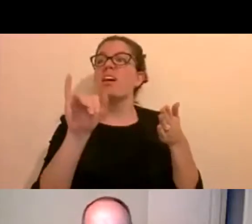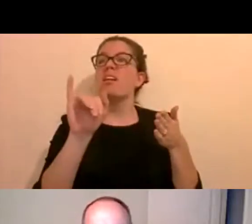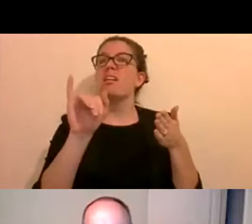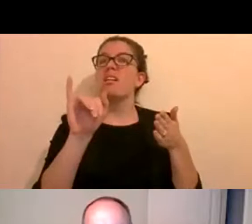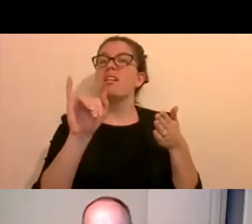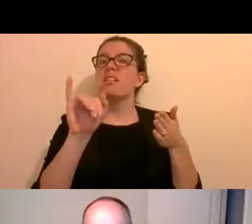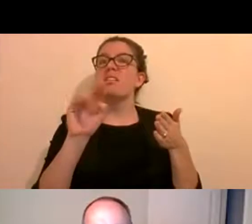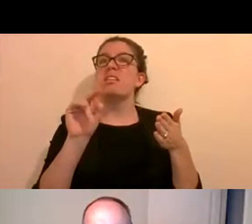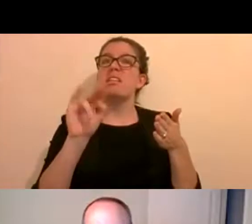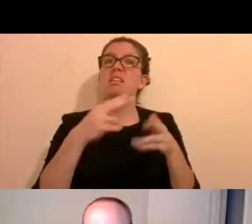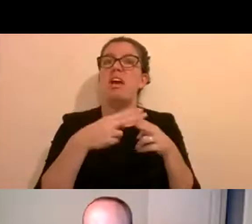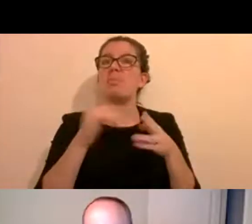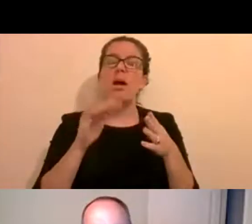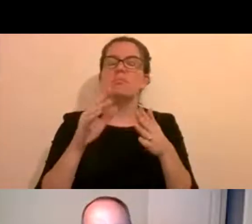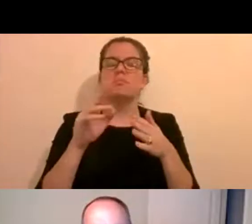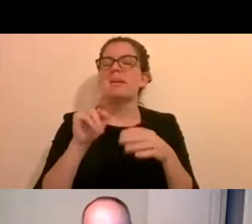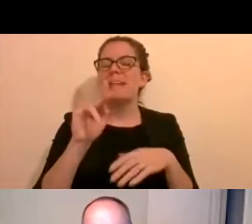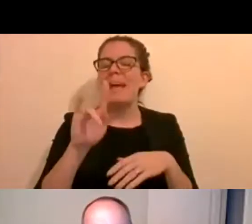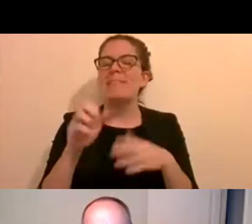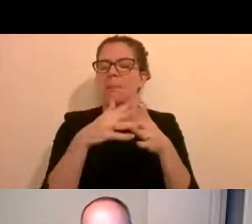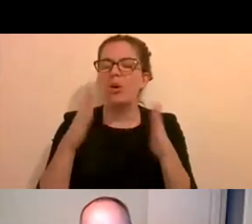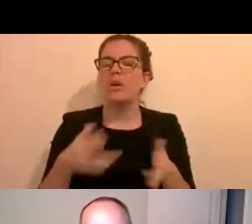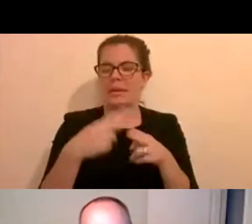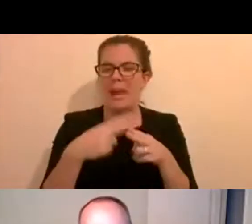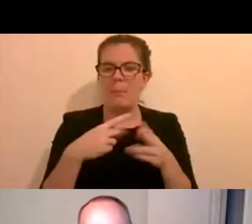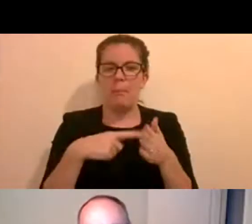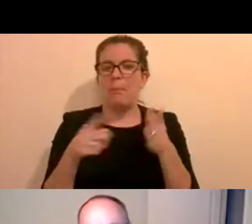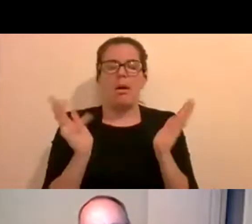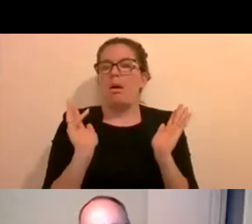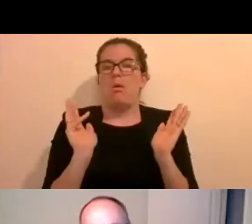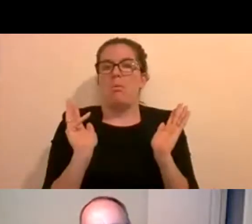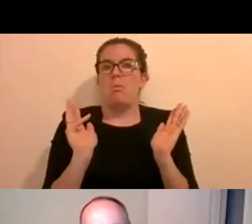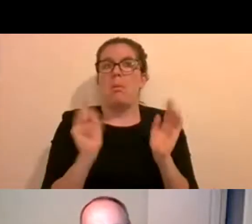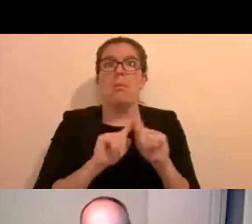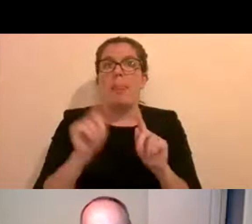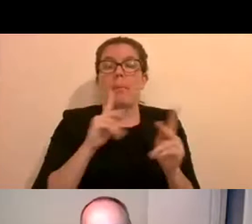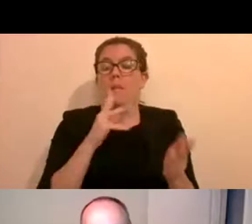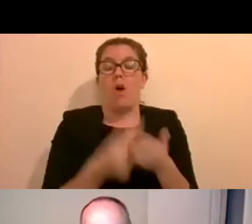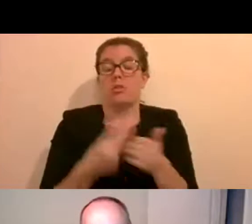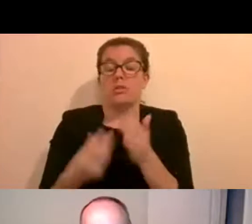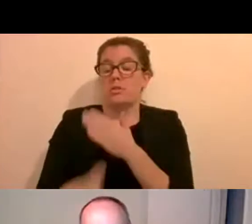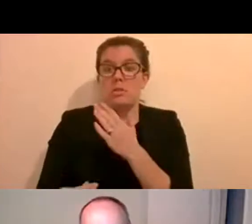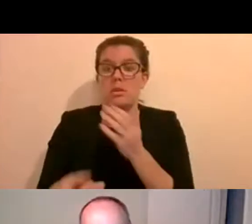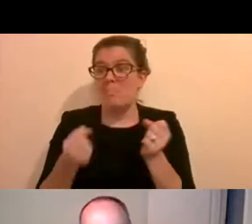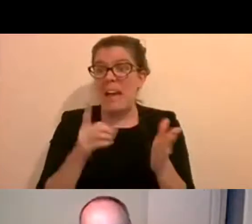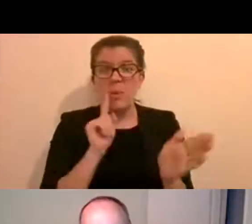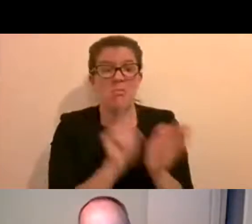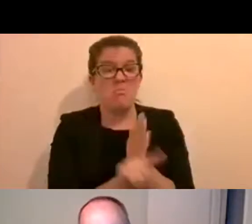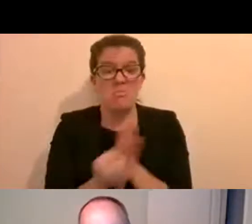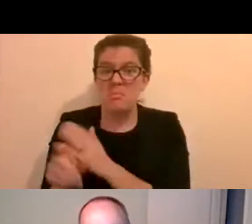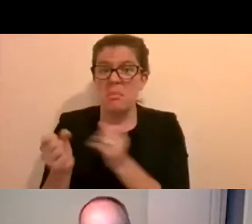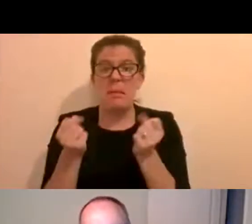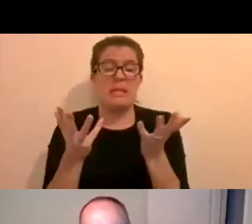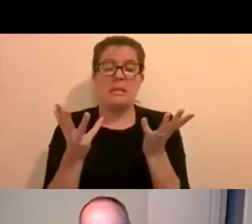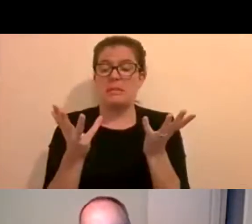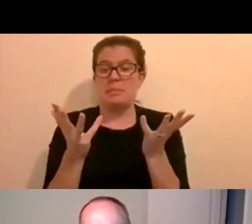just been, sort of just a genocide, and have been, and we'll talk about them